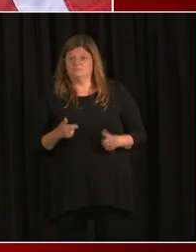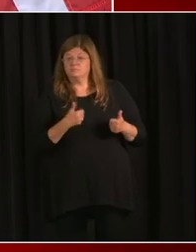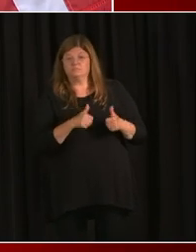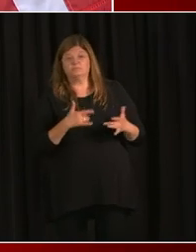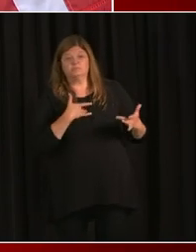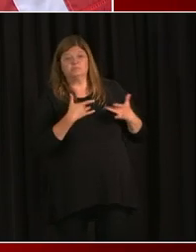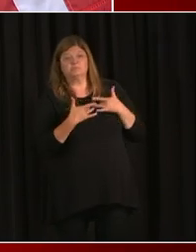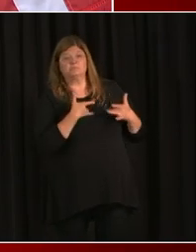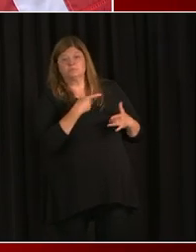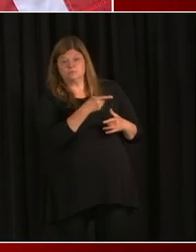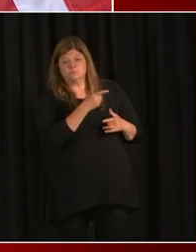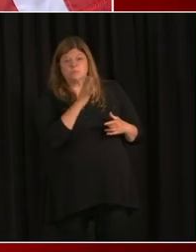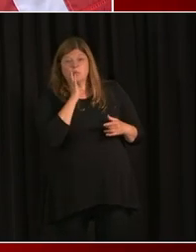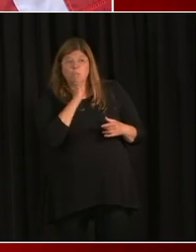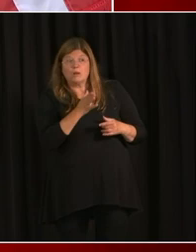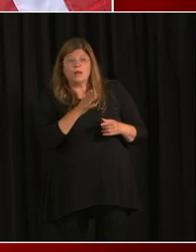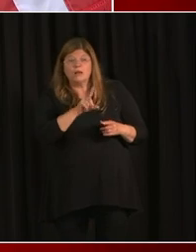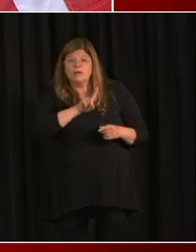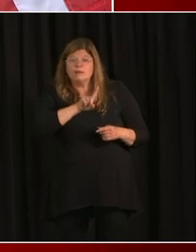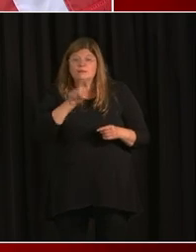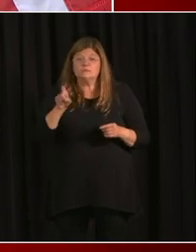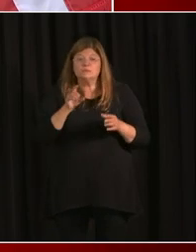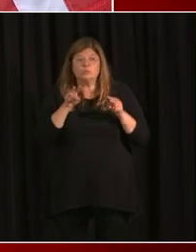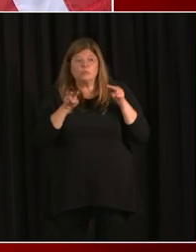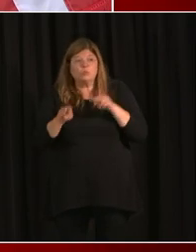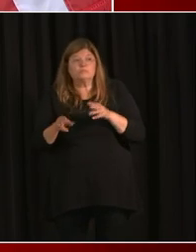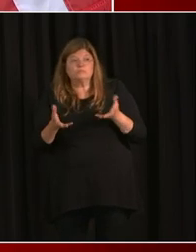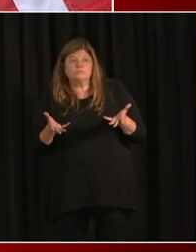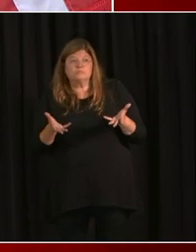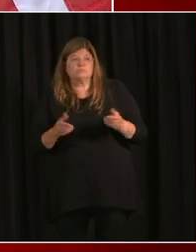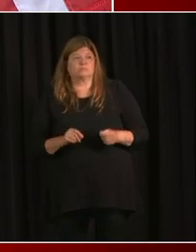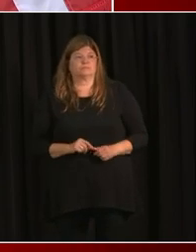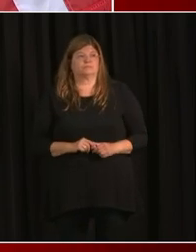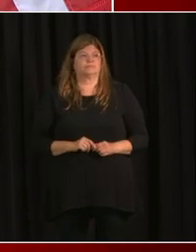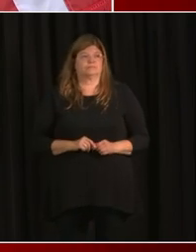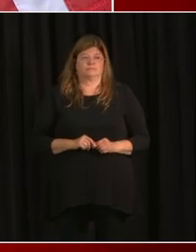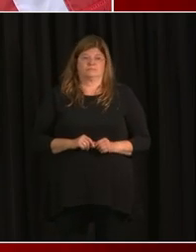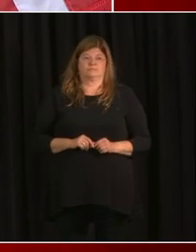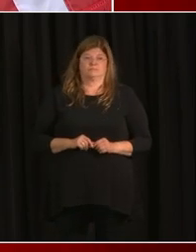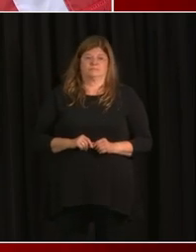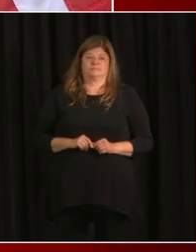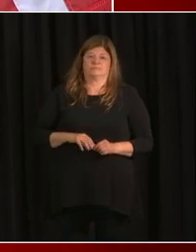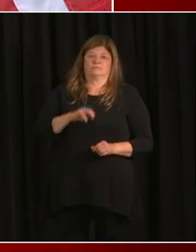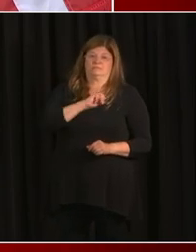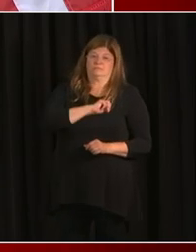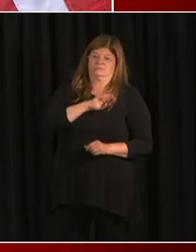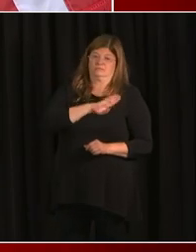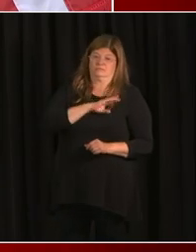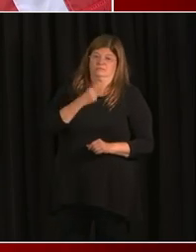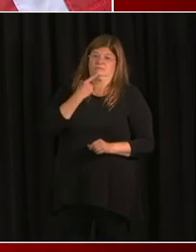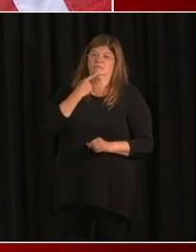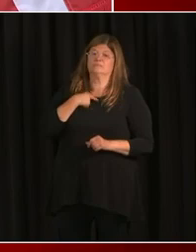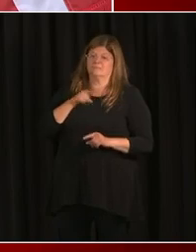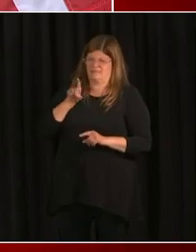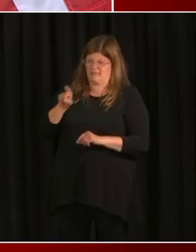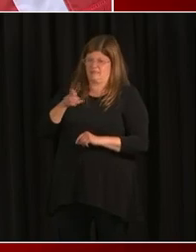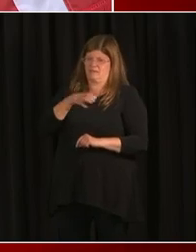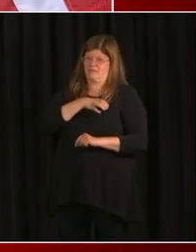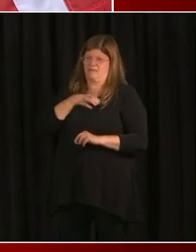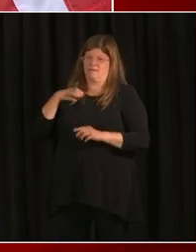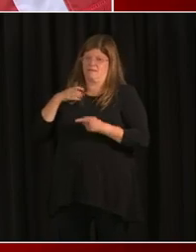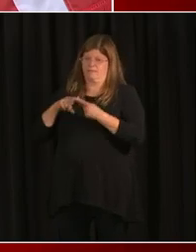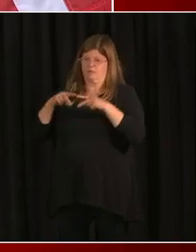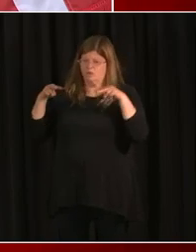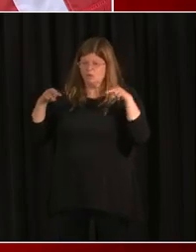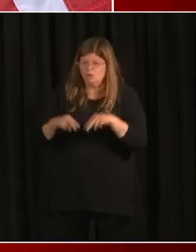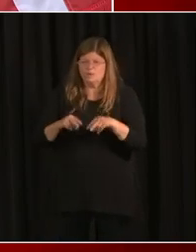Anything that you would ask them to definitely take a look at, and what you did find in it? Oh, we've asked the council to look at a number of